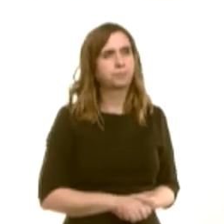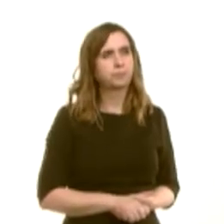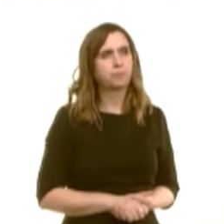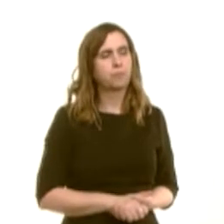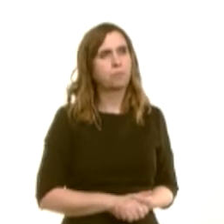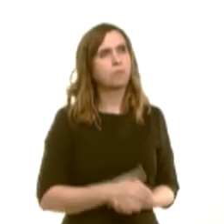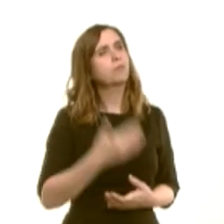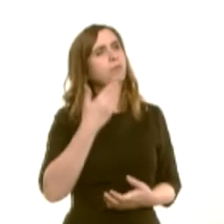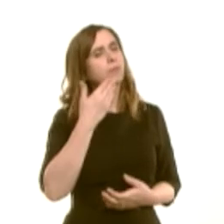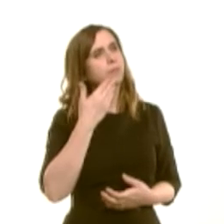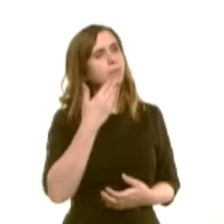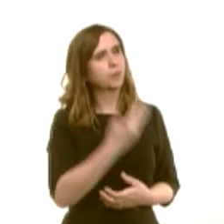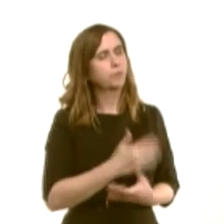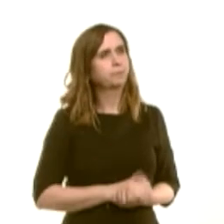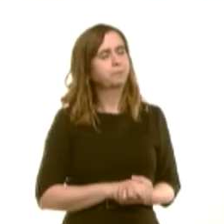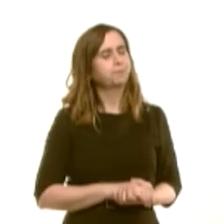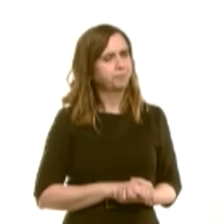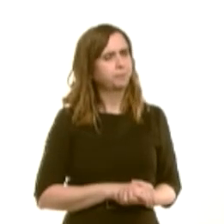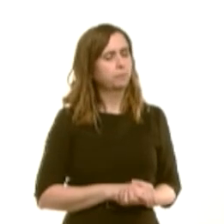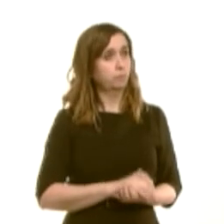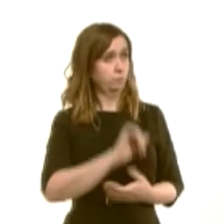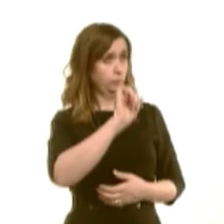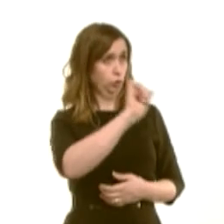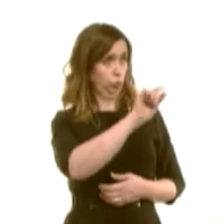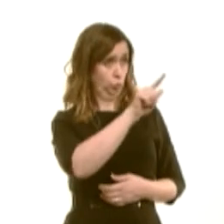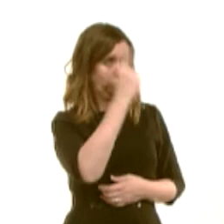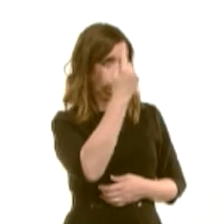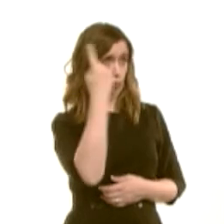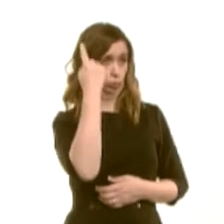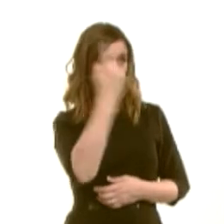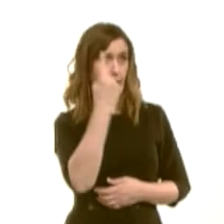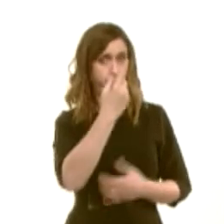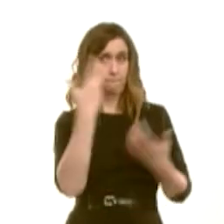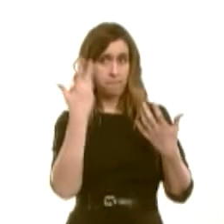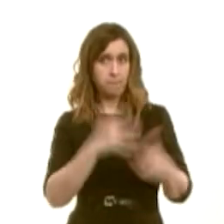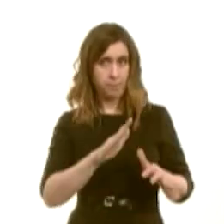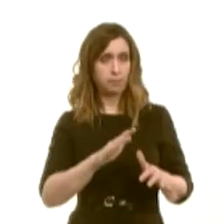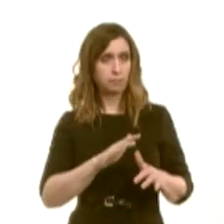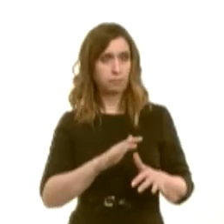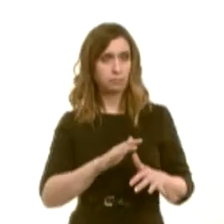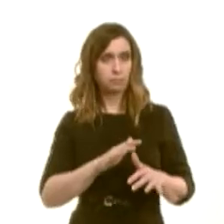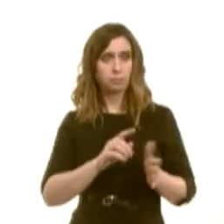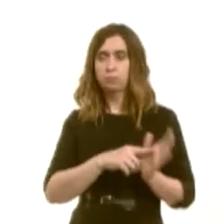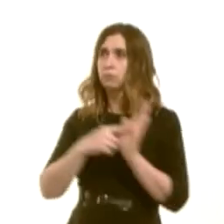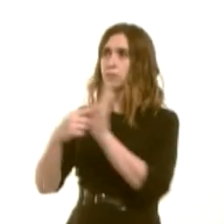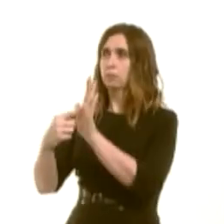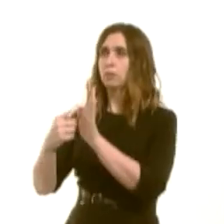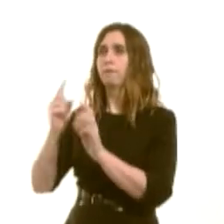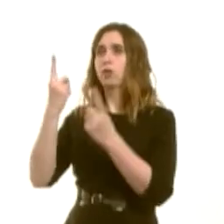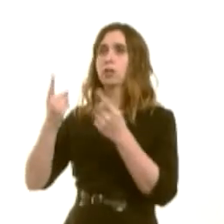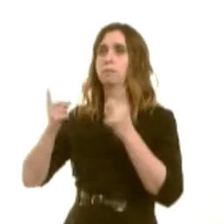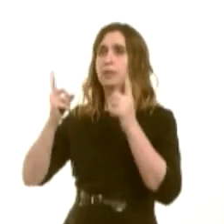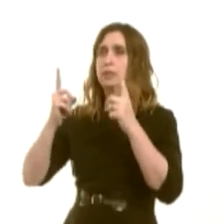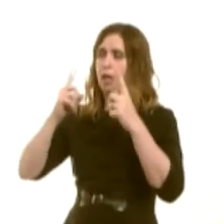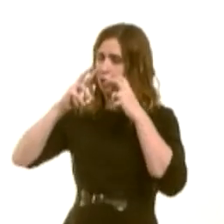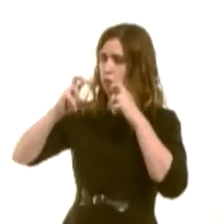Thank you very much, Presiding Officer. First Minister, in your evidence to the Committee for the Scrutiny of the Work of the First Minister last week, you said